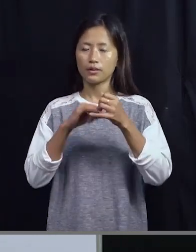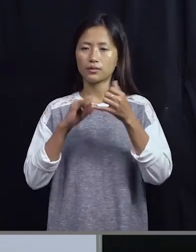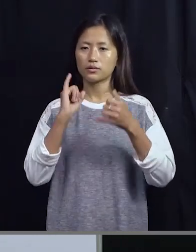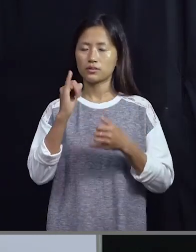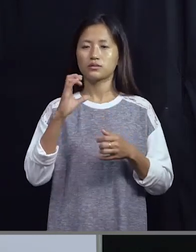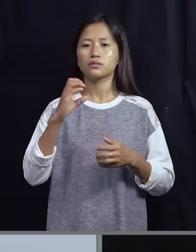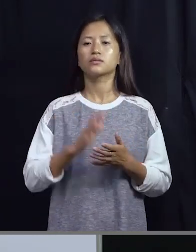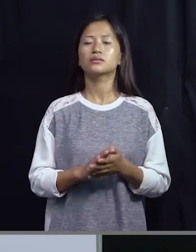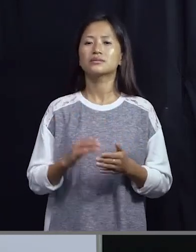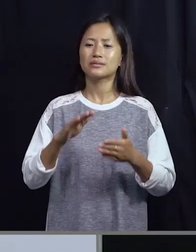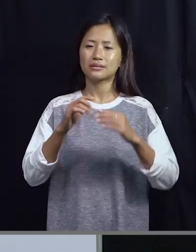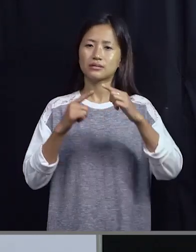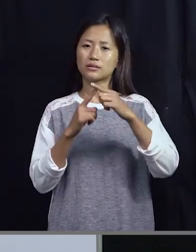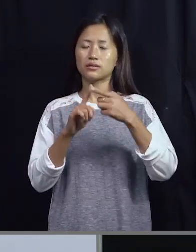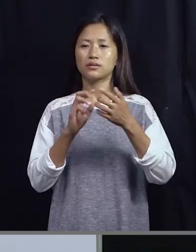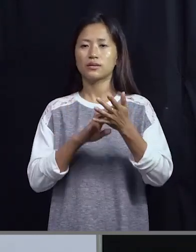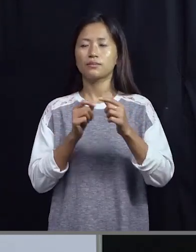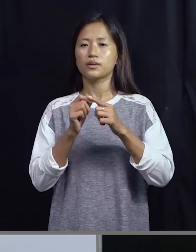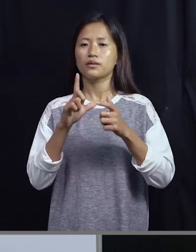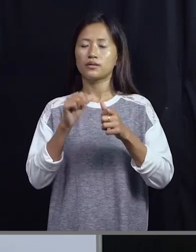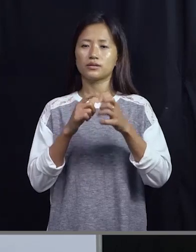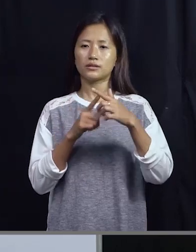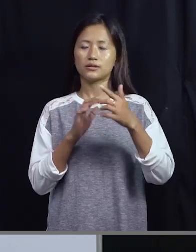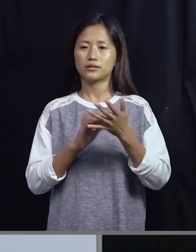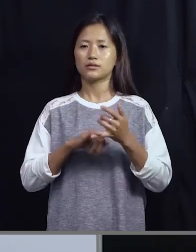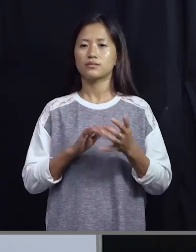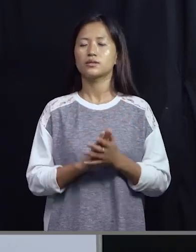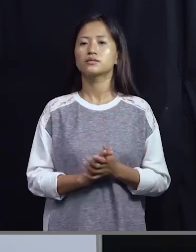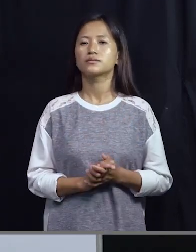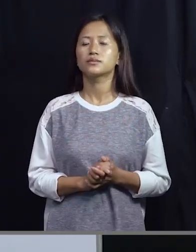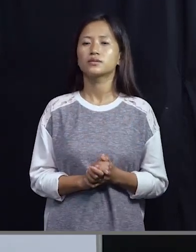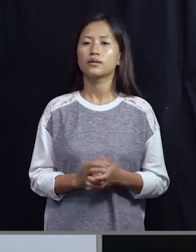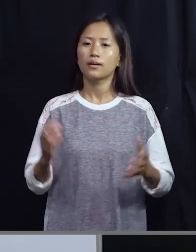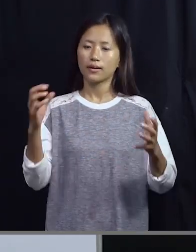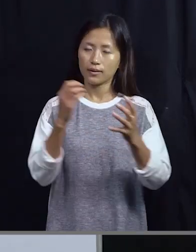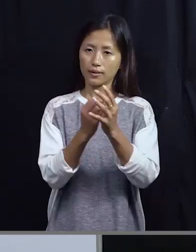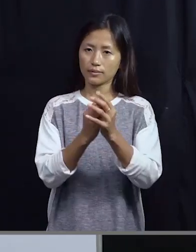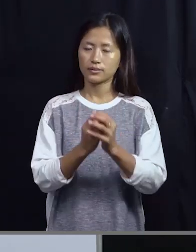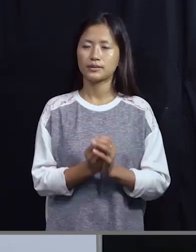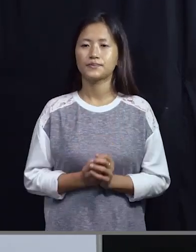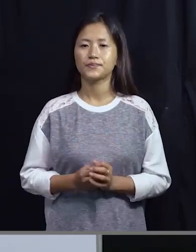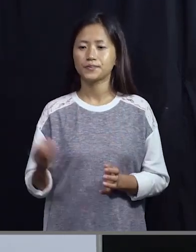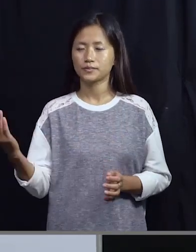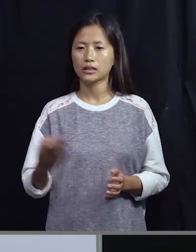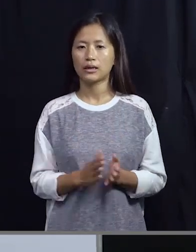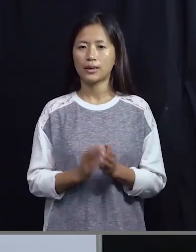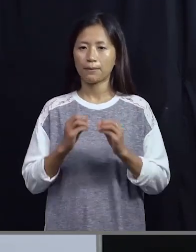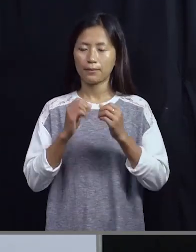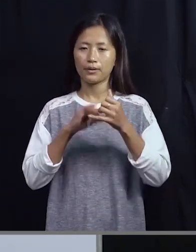the template strand, this DNA polymerase, they subsequent they add the new